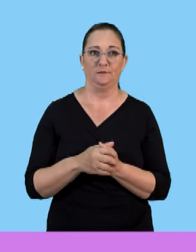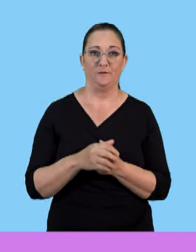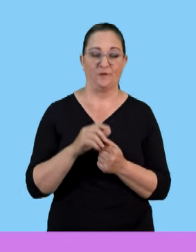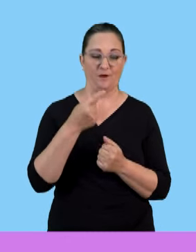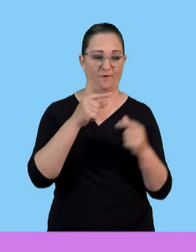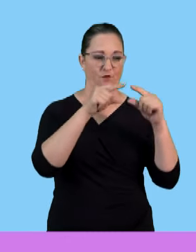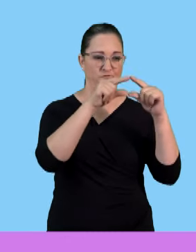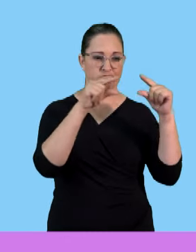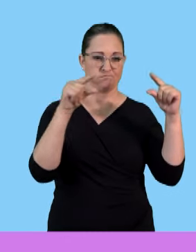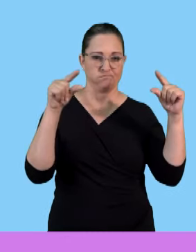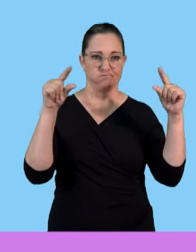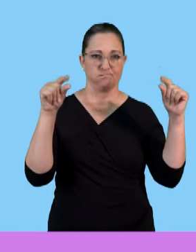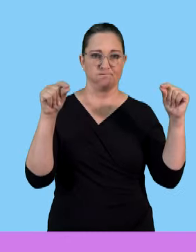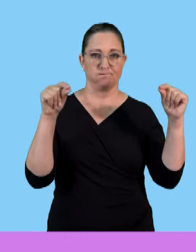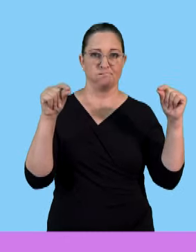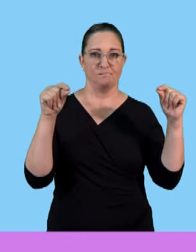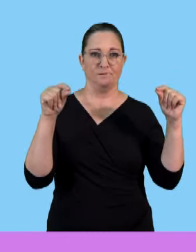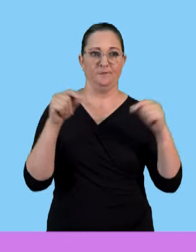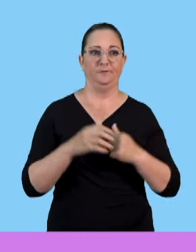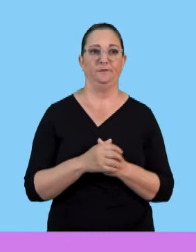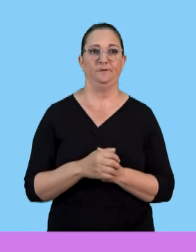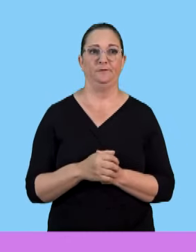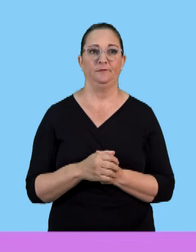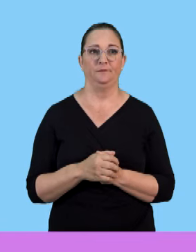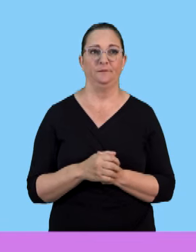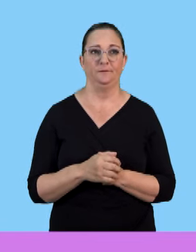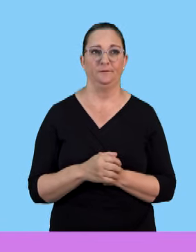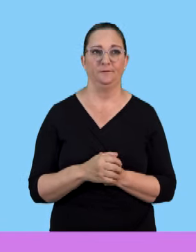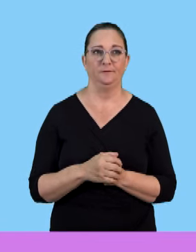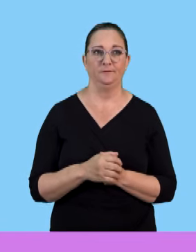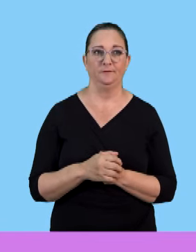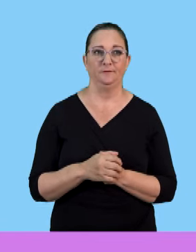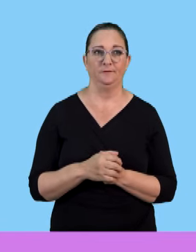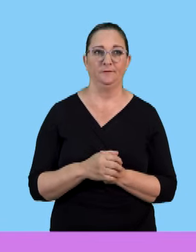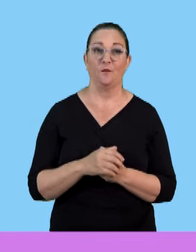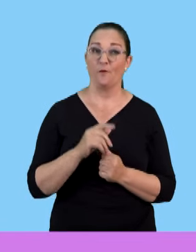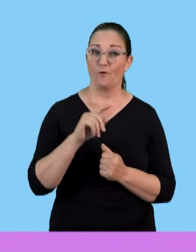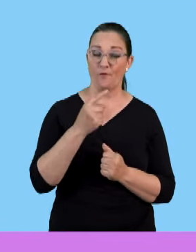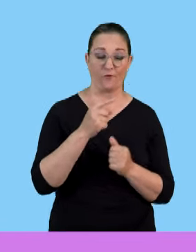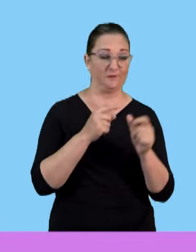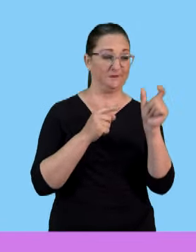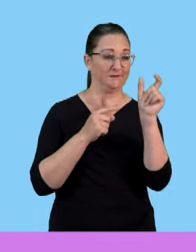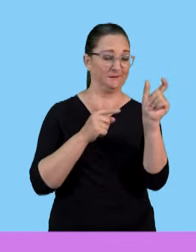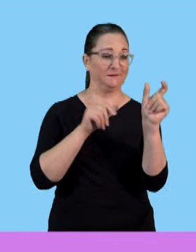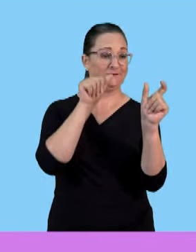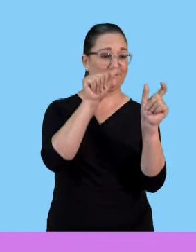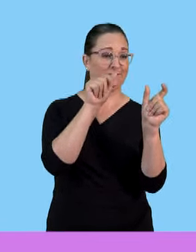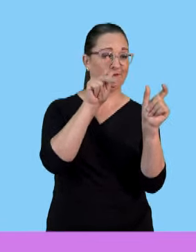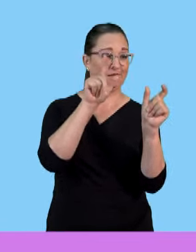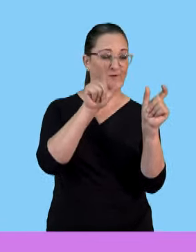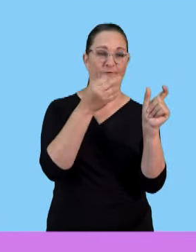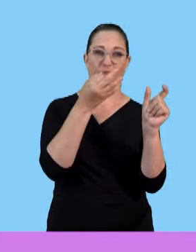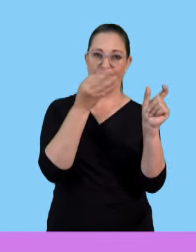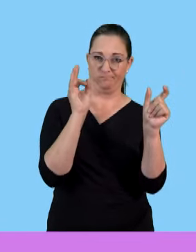can see. Block number one, meaning it's this one. So we are given that the first 6 kiloliters is for free.